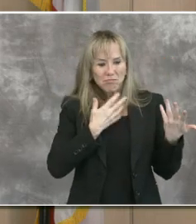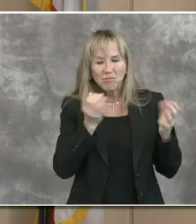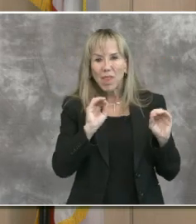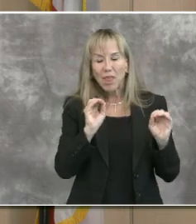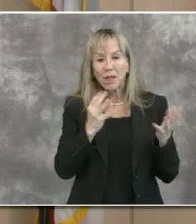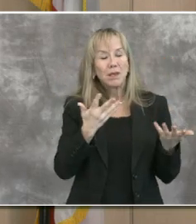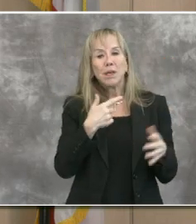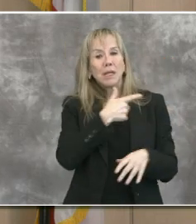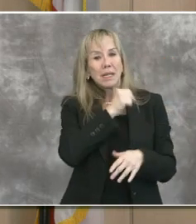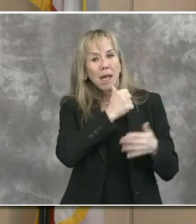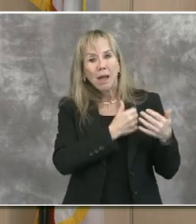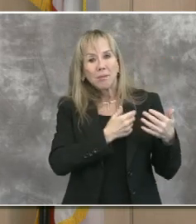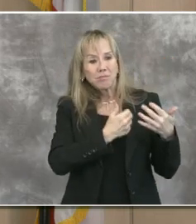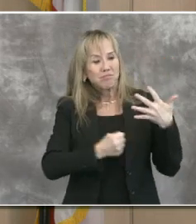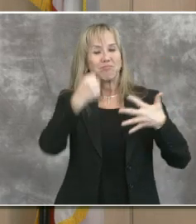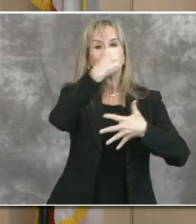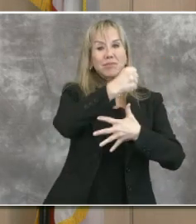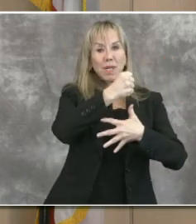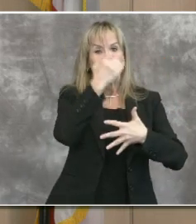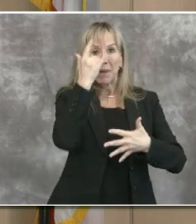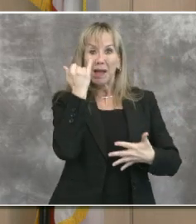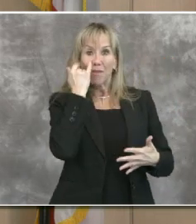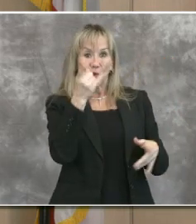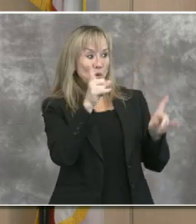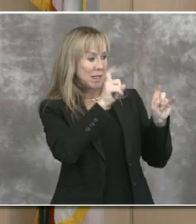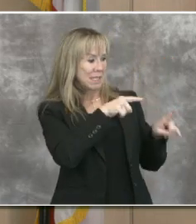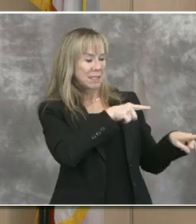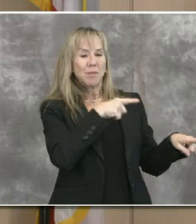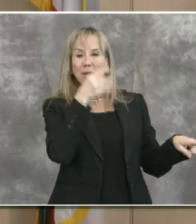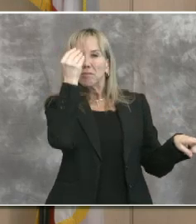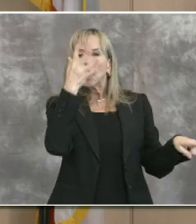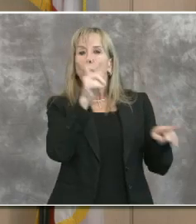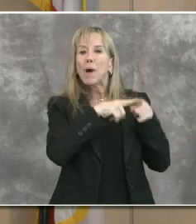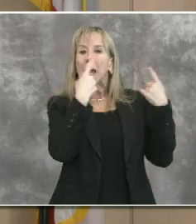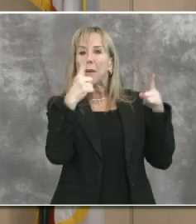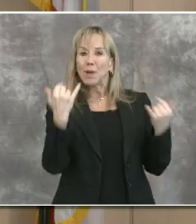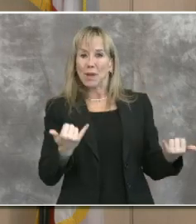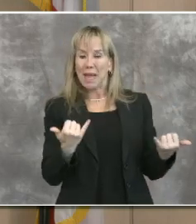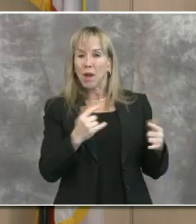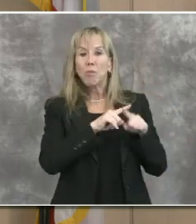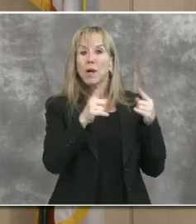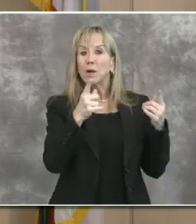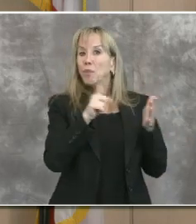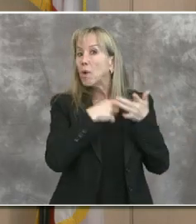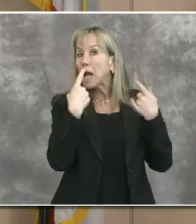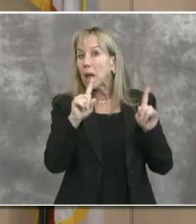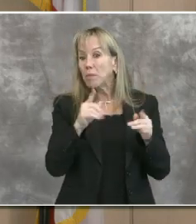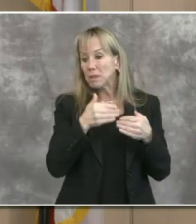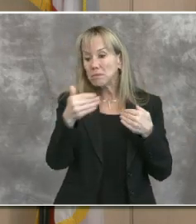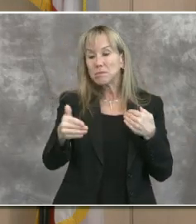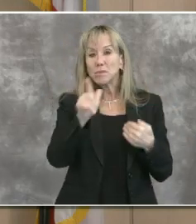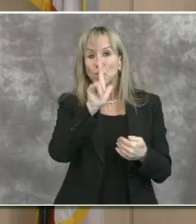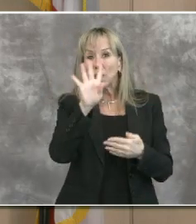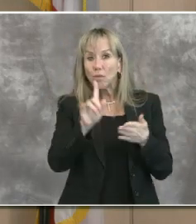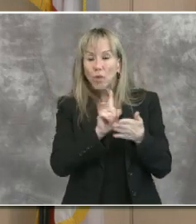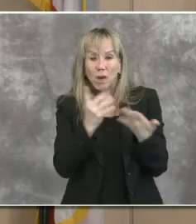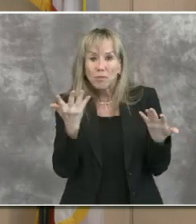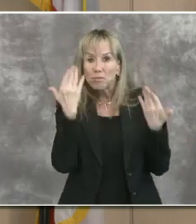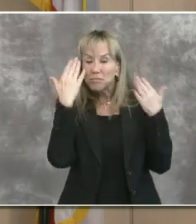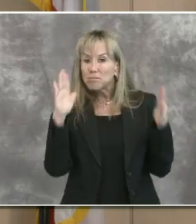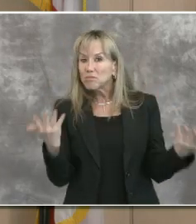them, that tells you what's happening today, but it doesn't tell you what's going to happen in 24 hours. And so you